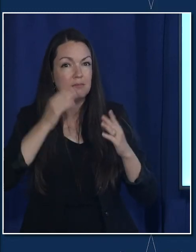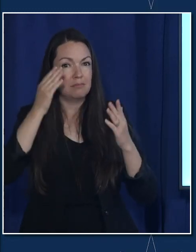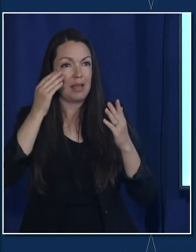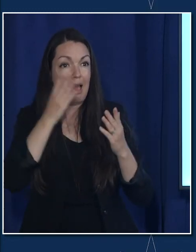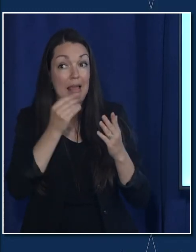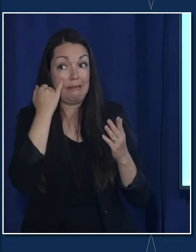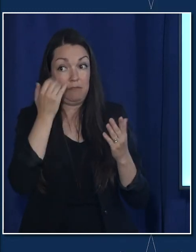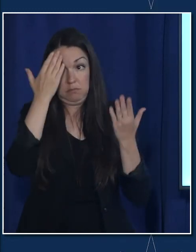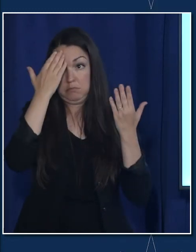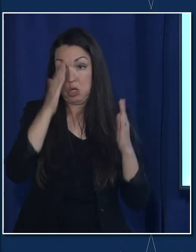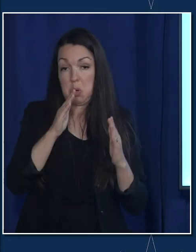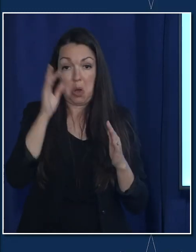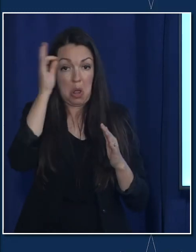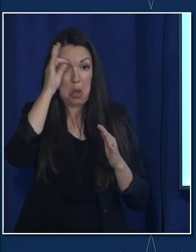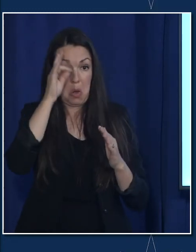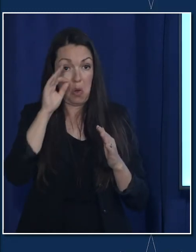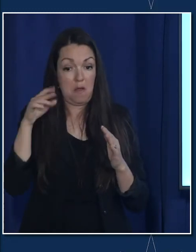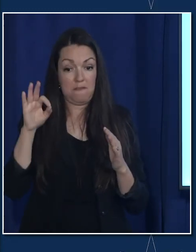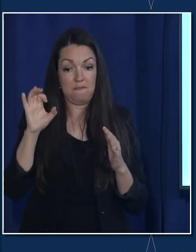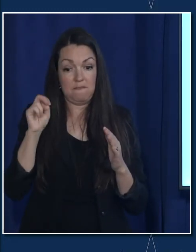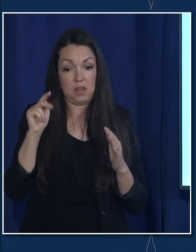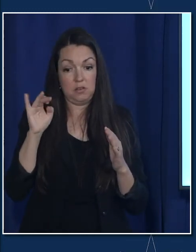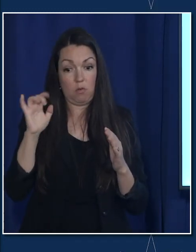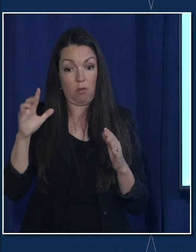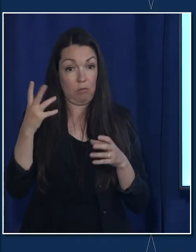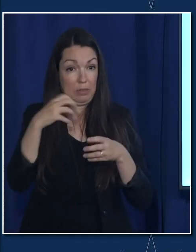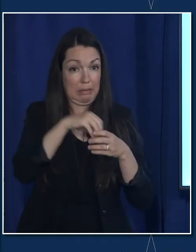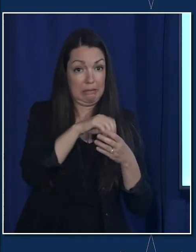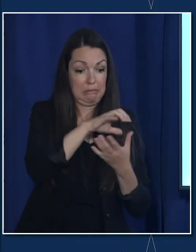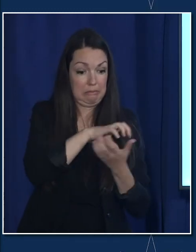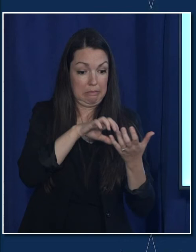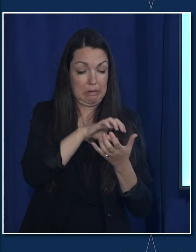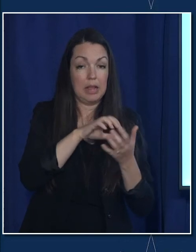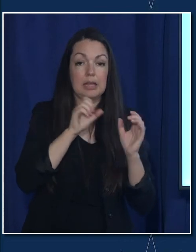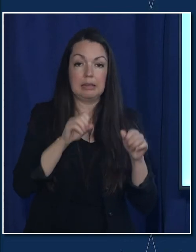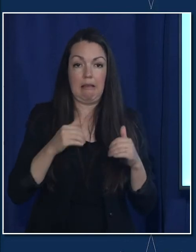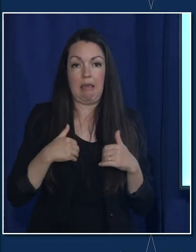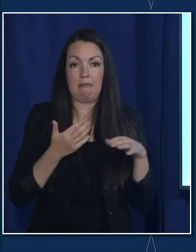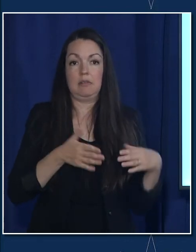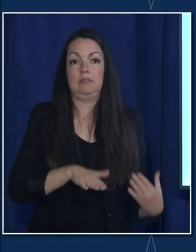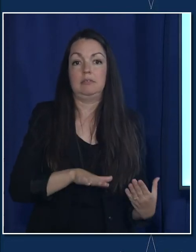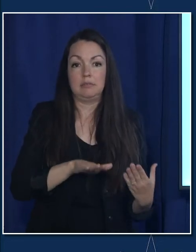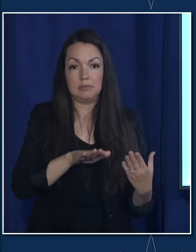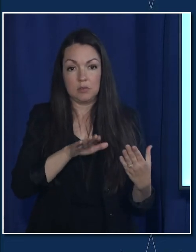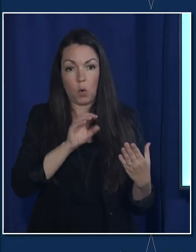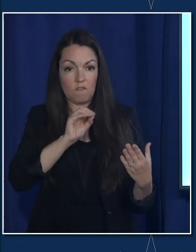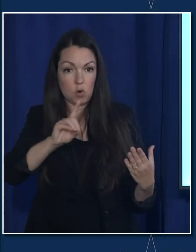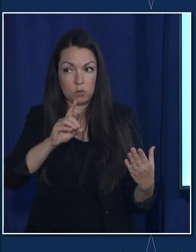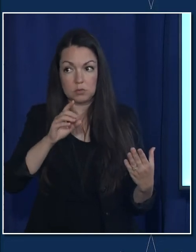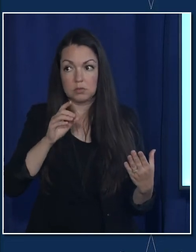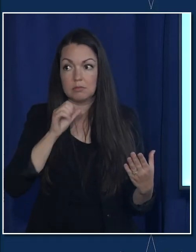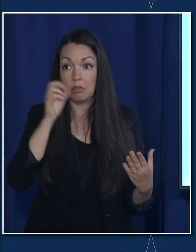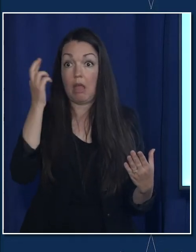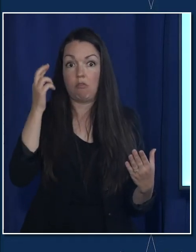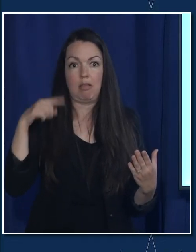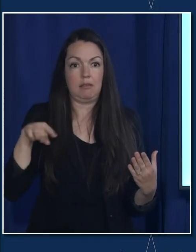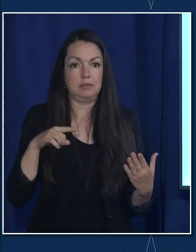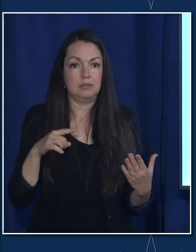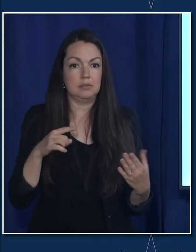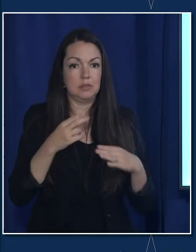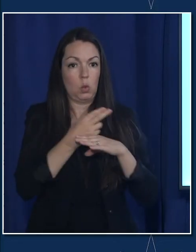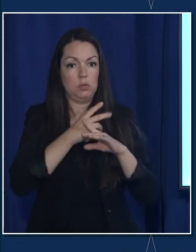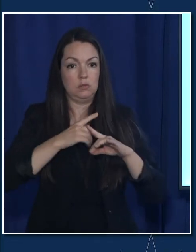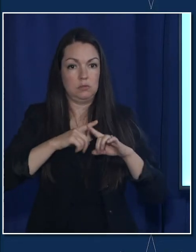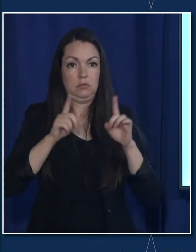is in the cocaine and they're just using the cocaine, they can have a fatal overdose, not even realizing that they have taken a